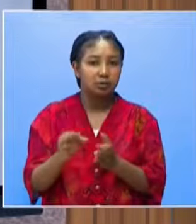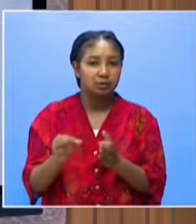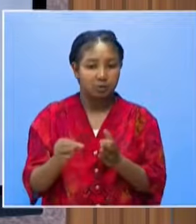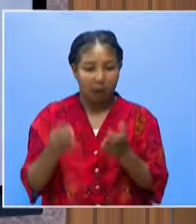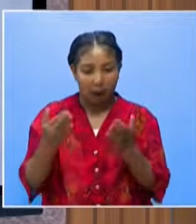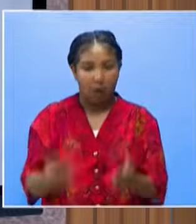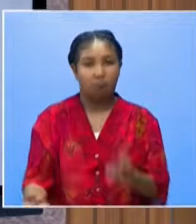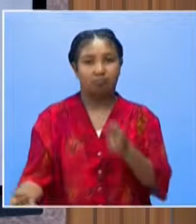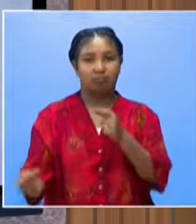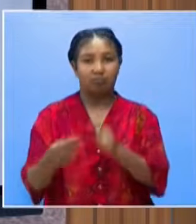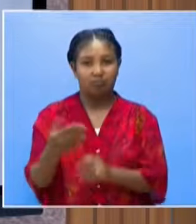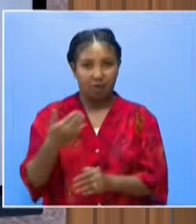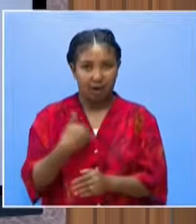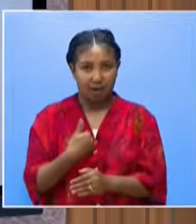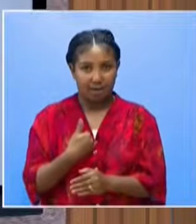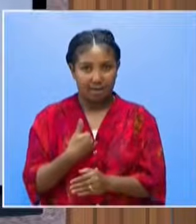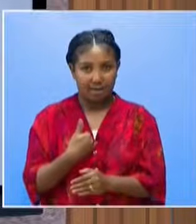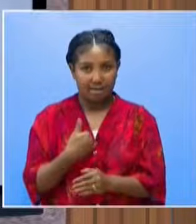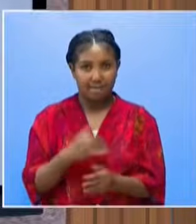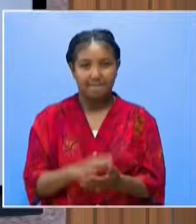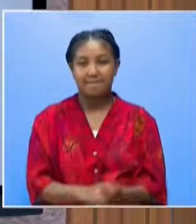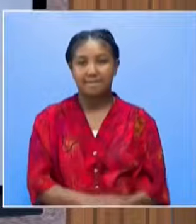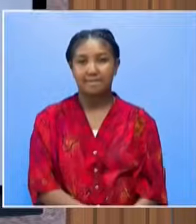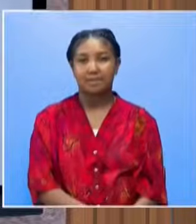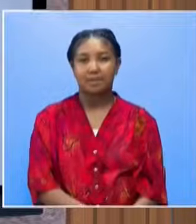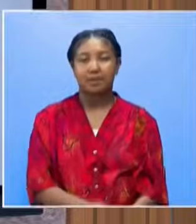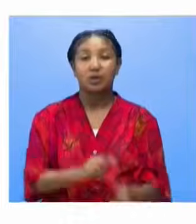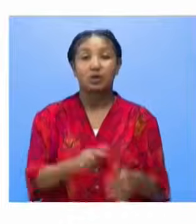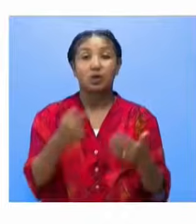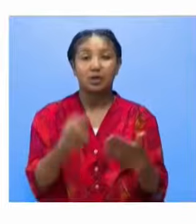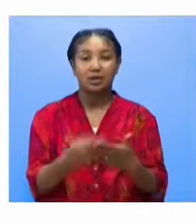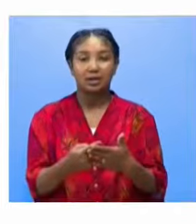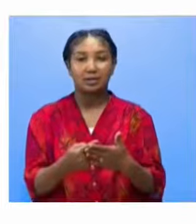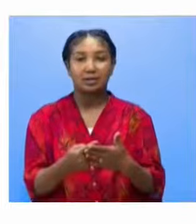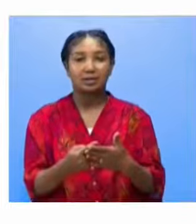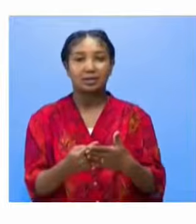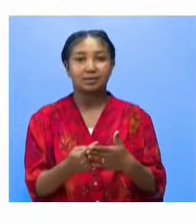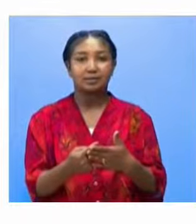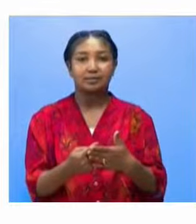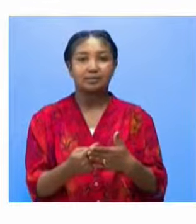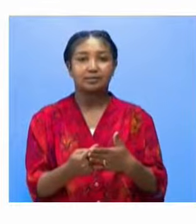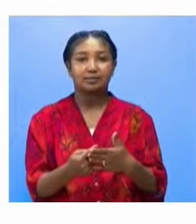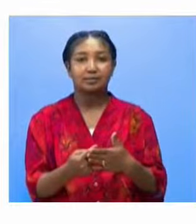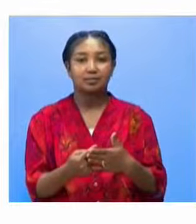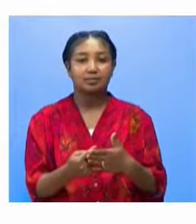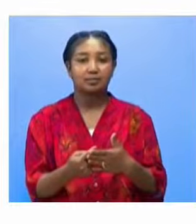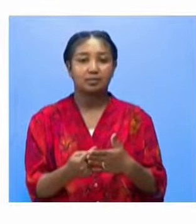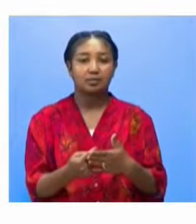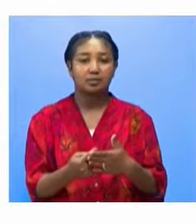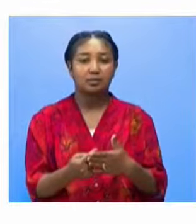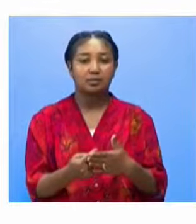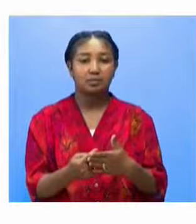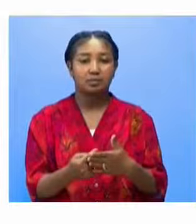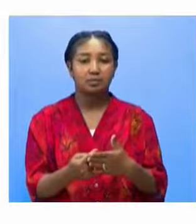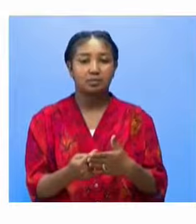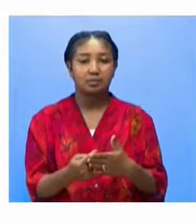with the present. Okay? So here, just let's say this one is just the person who is standing